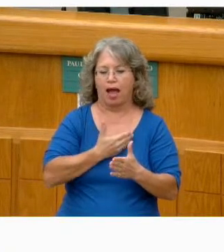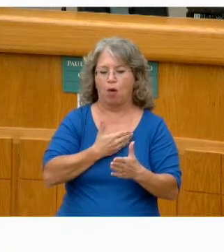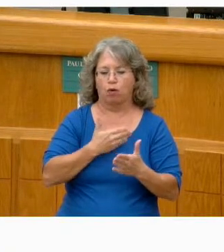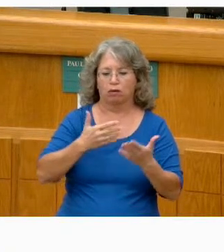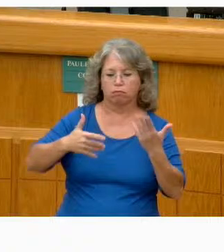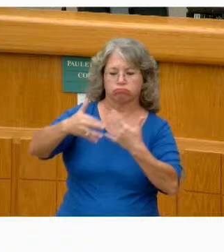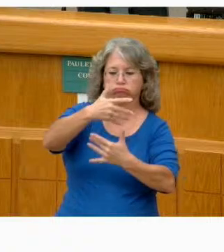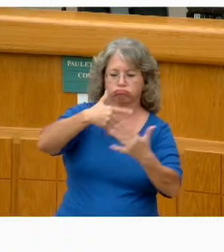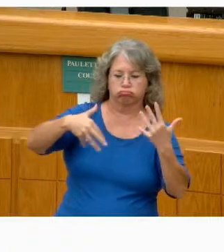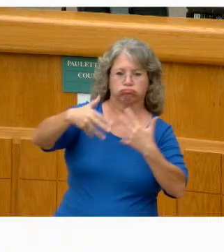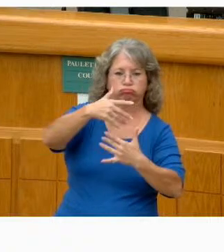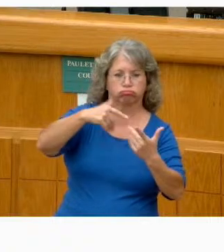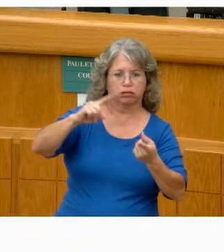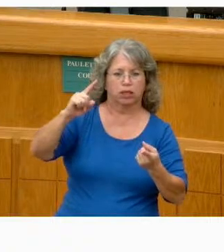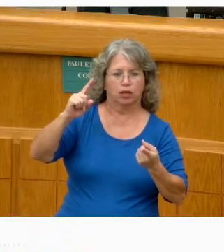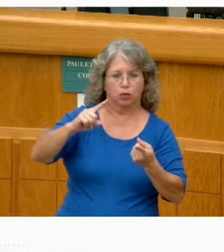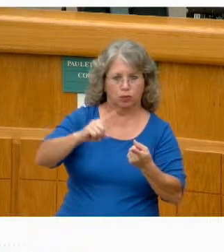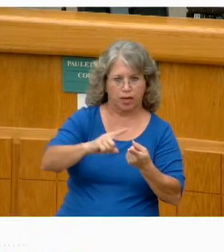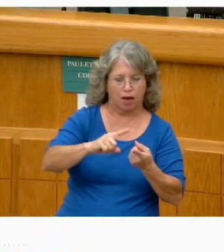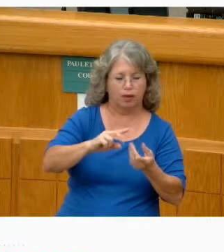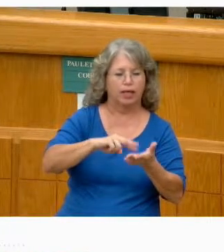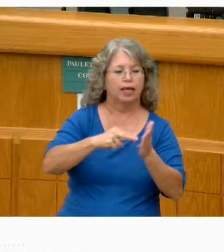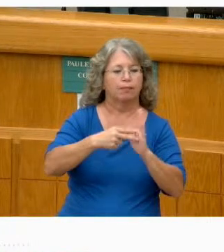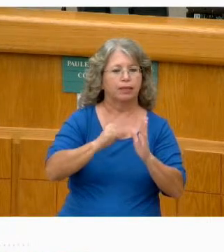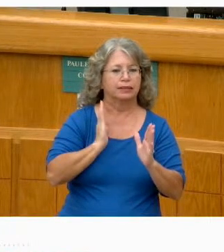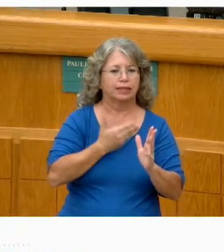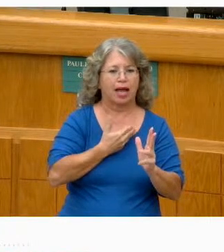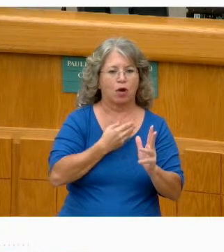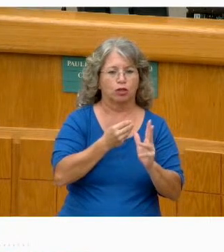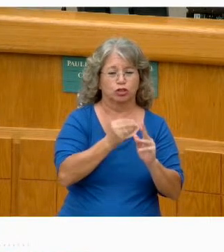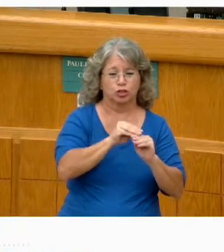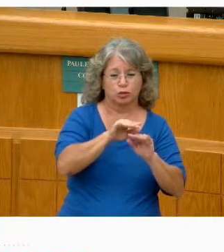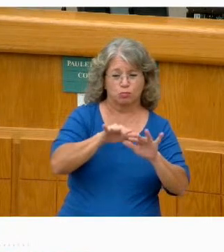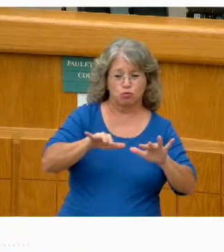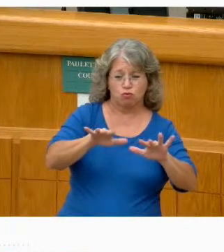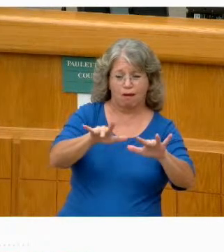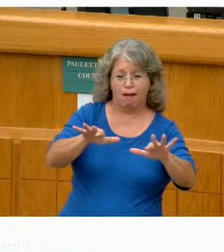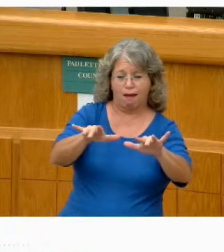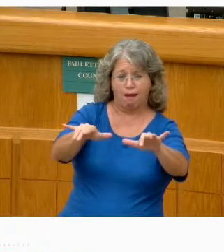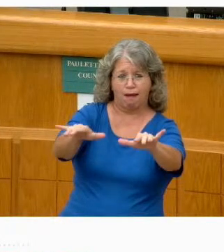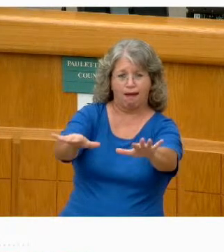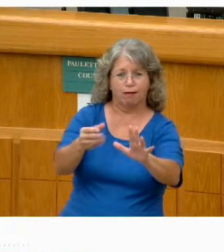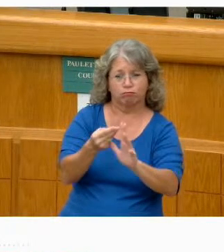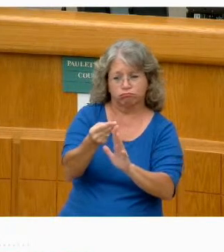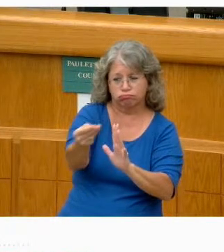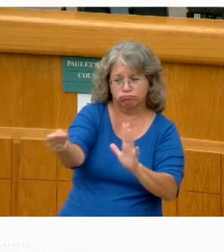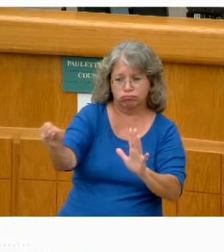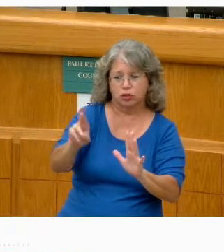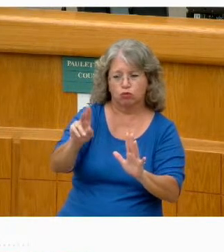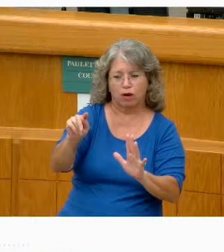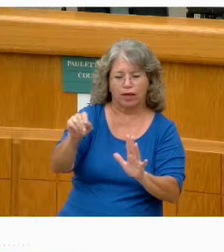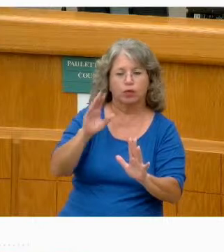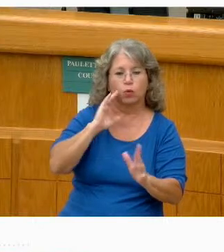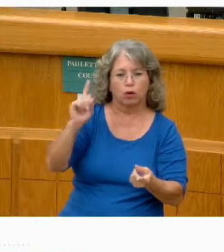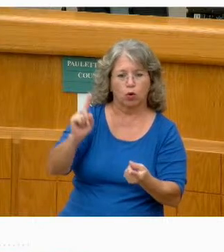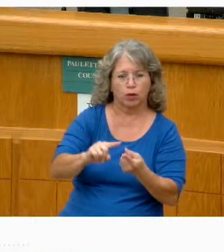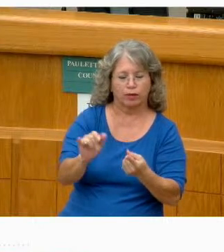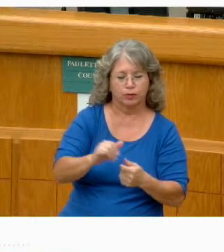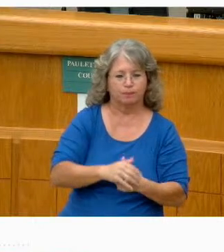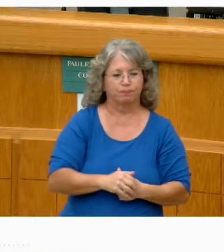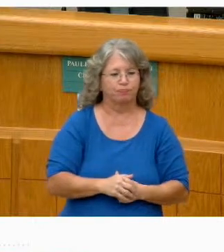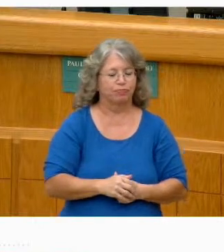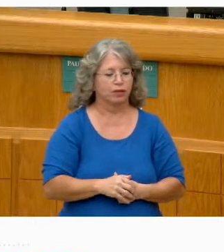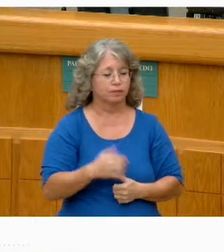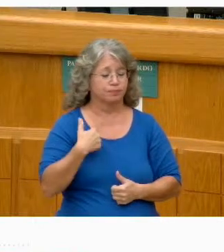that the transmission rate will probably also go down. In terms of foot traffic at the schools, which is something that we've